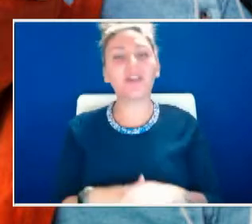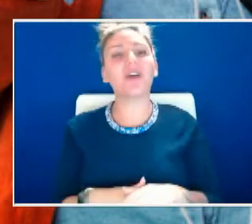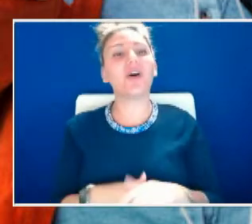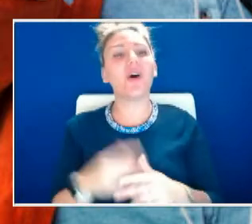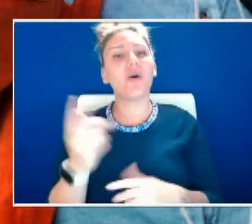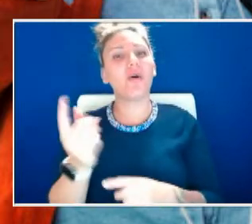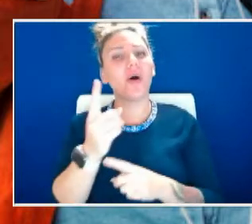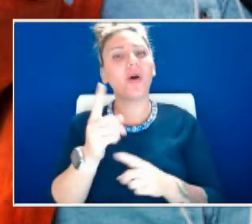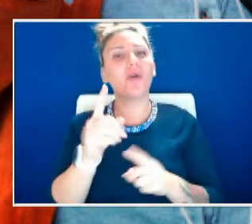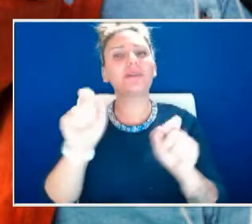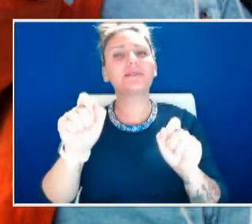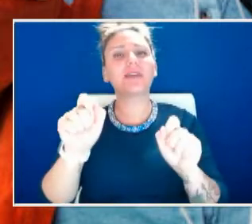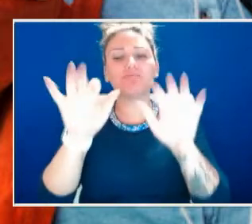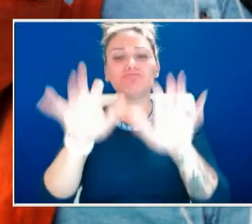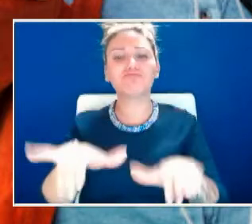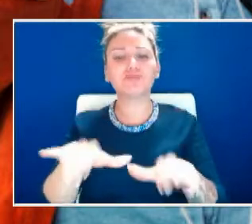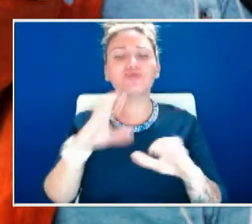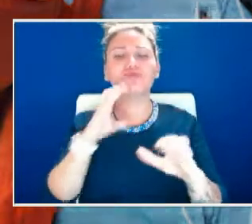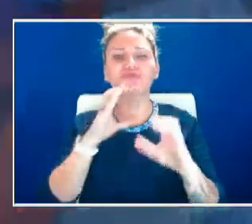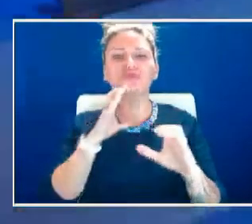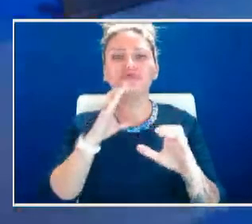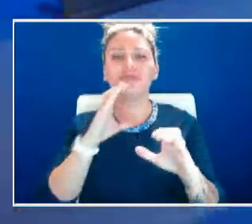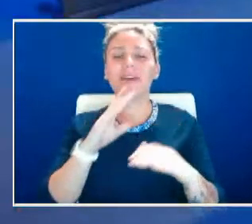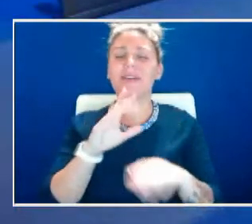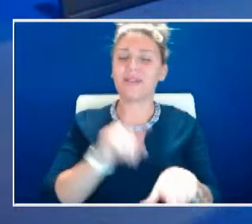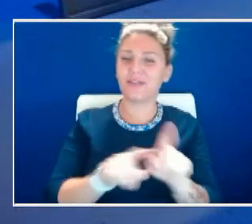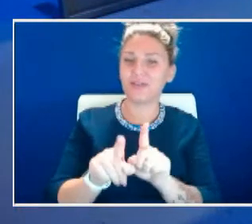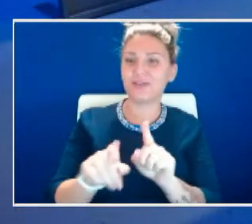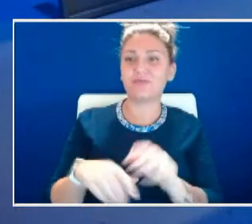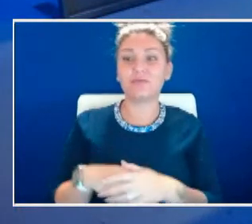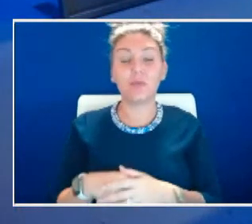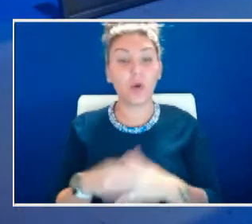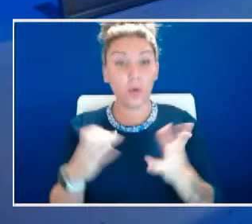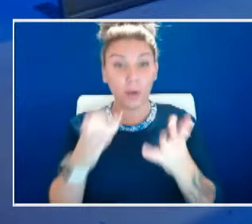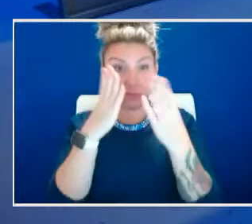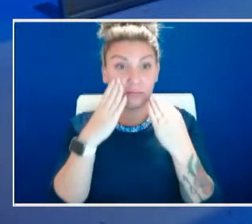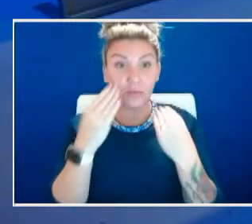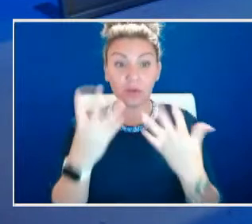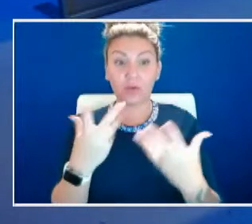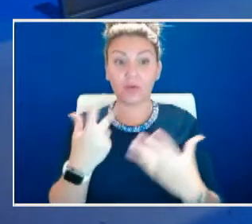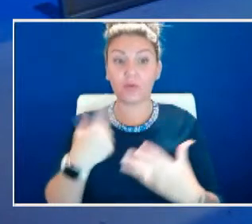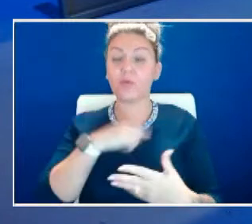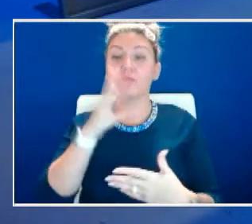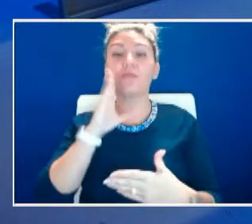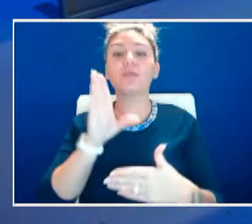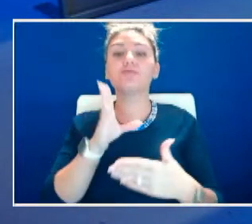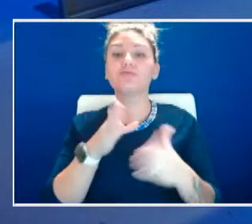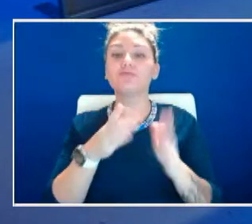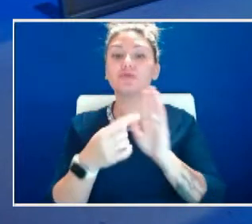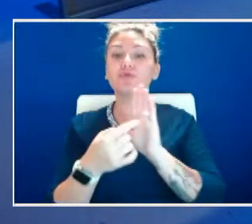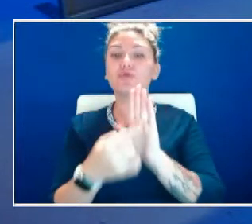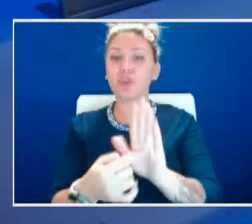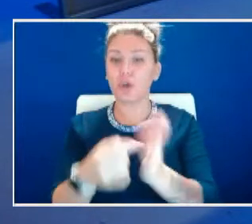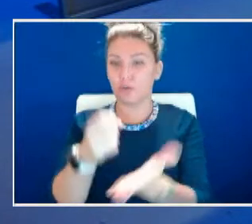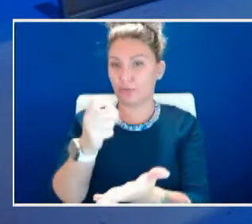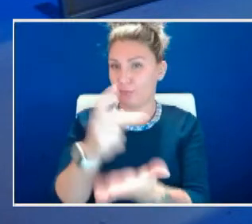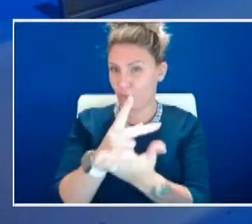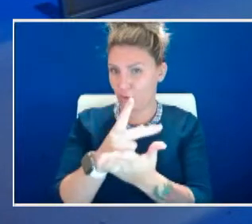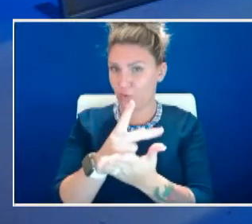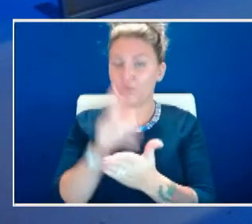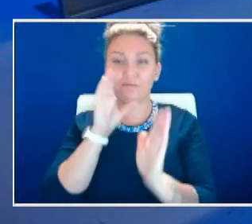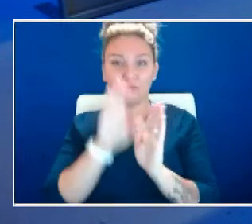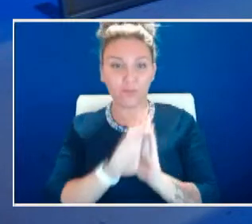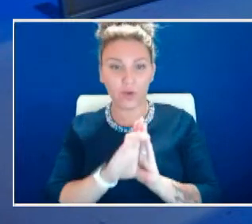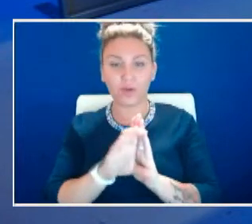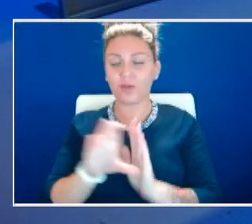below. We will get to those questions here in just a bit. We do want to let you know, though, that we will be showing some approved photos that